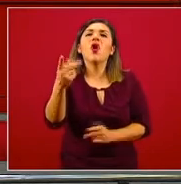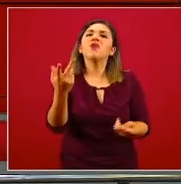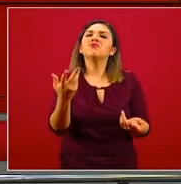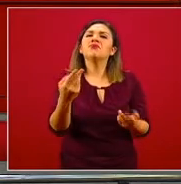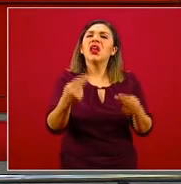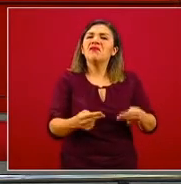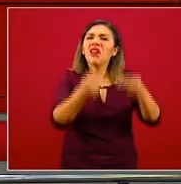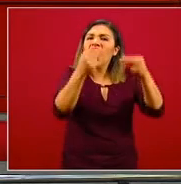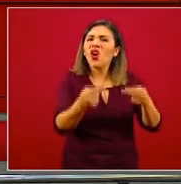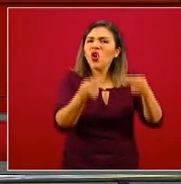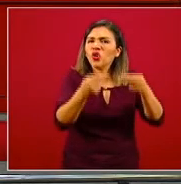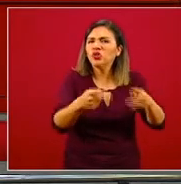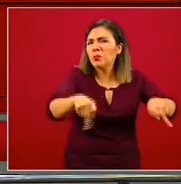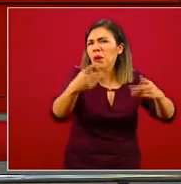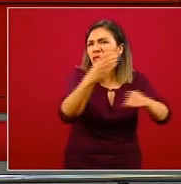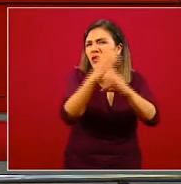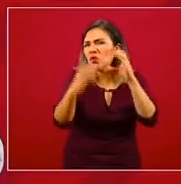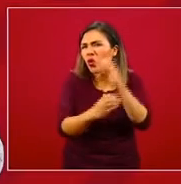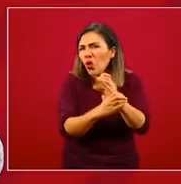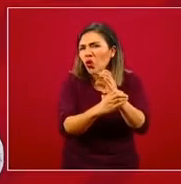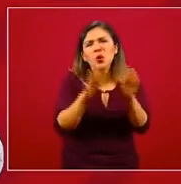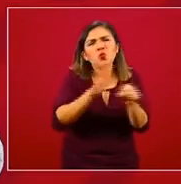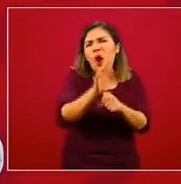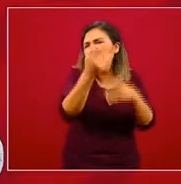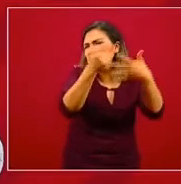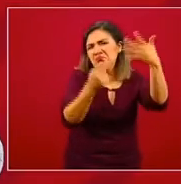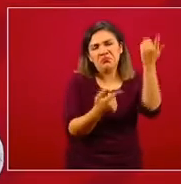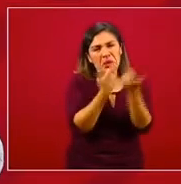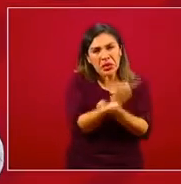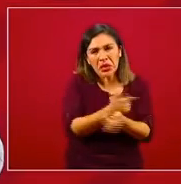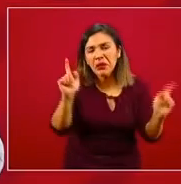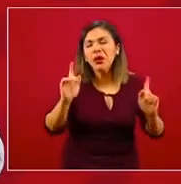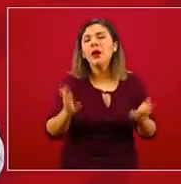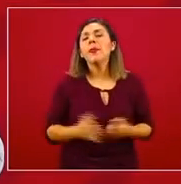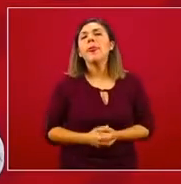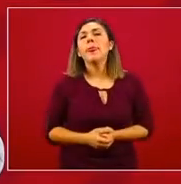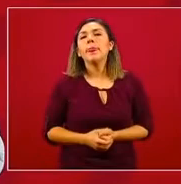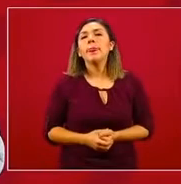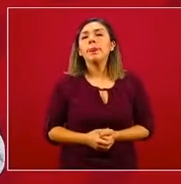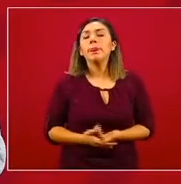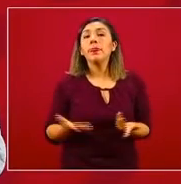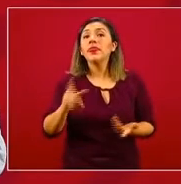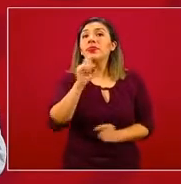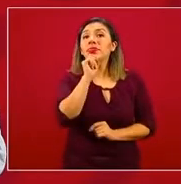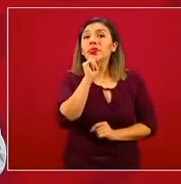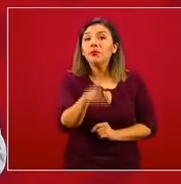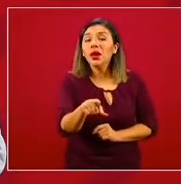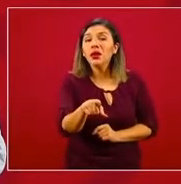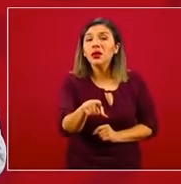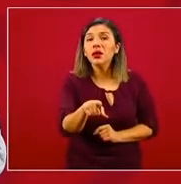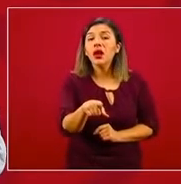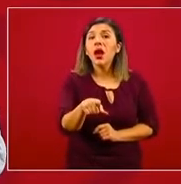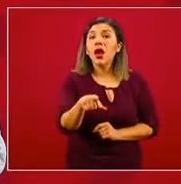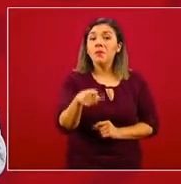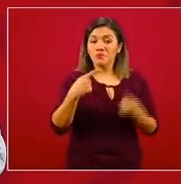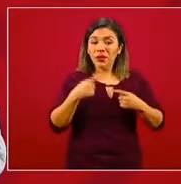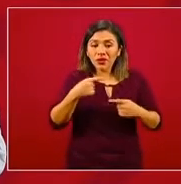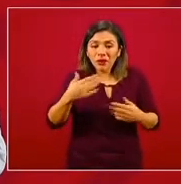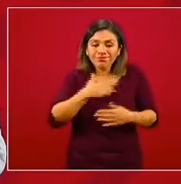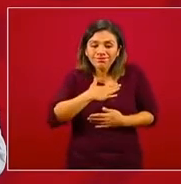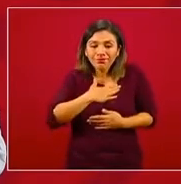You have people who own small stores of any